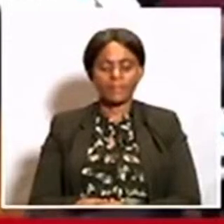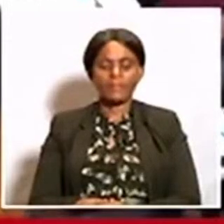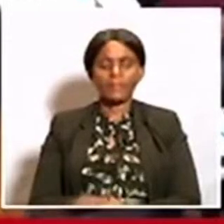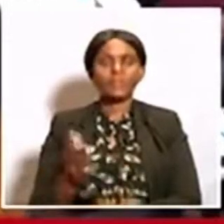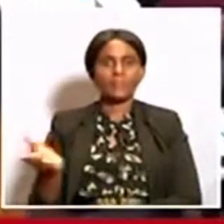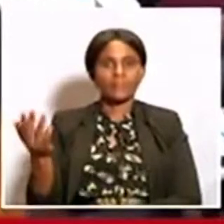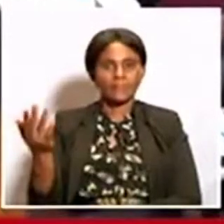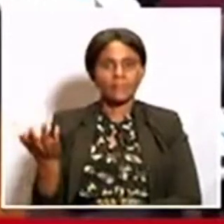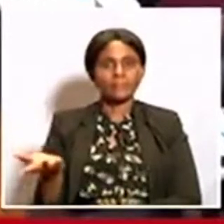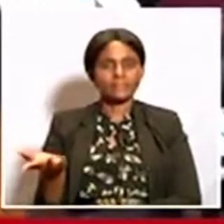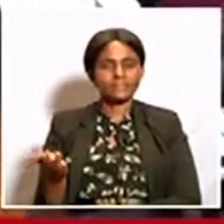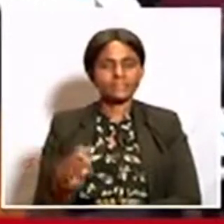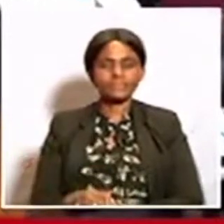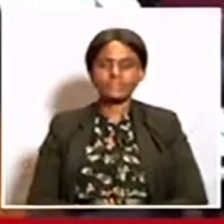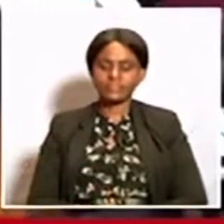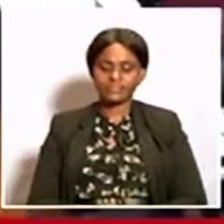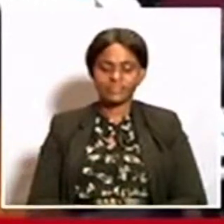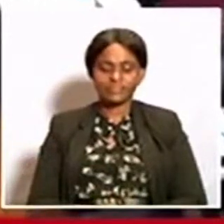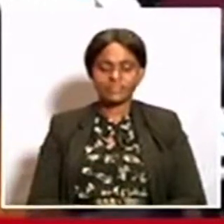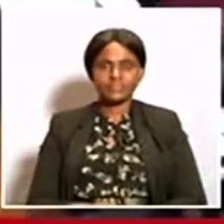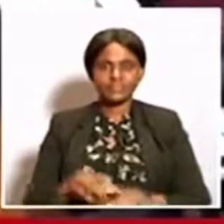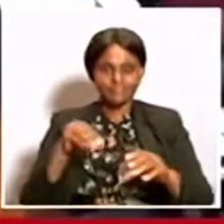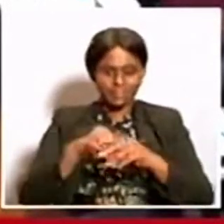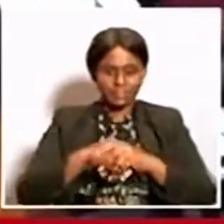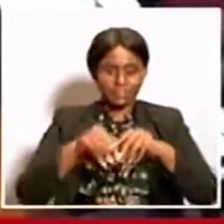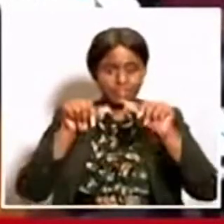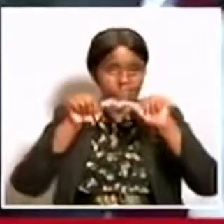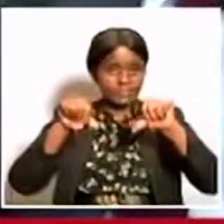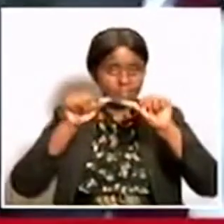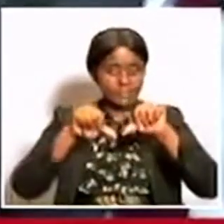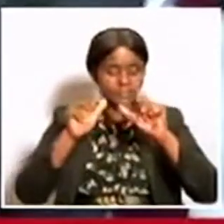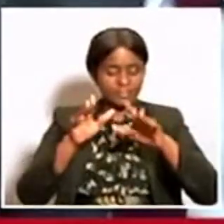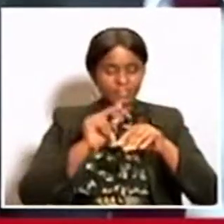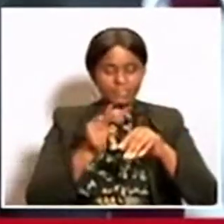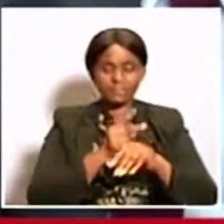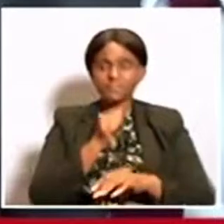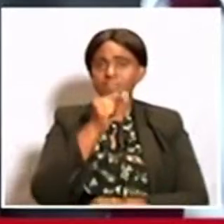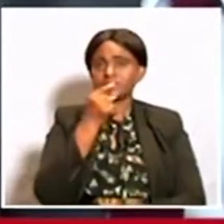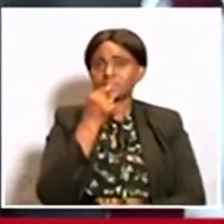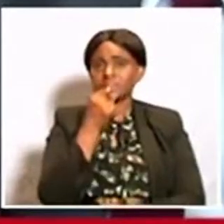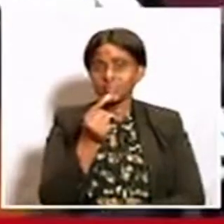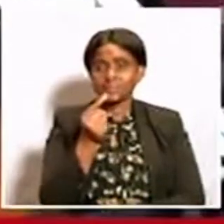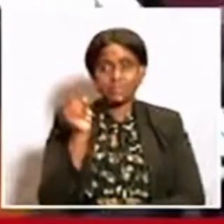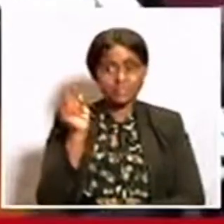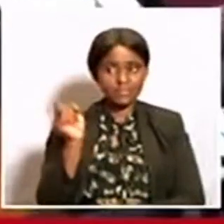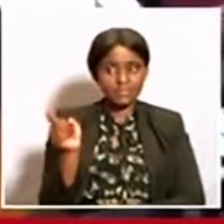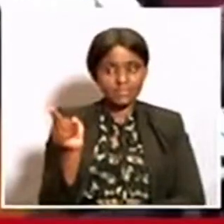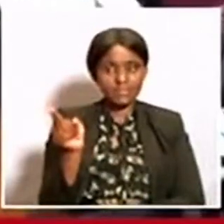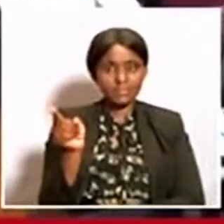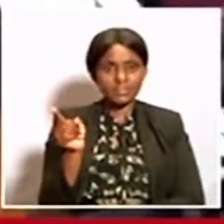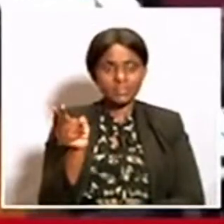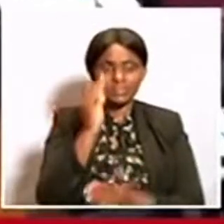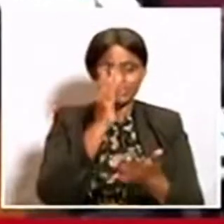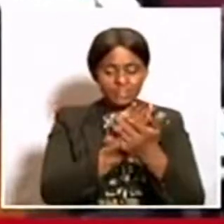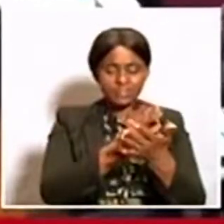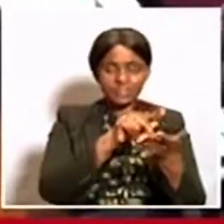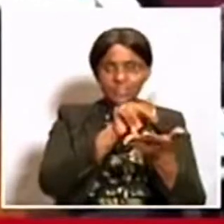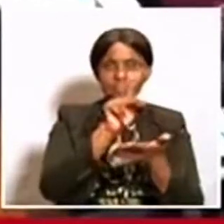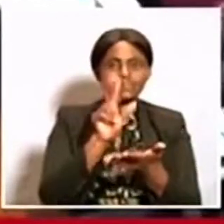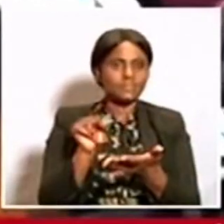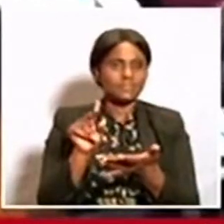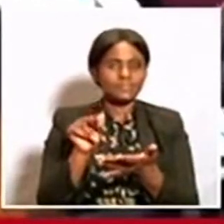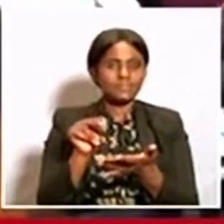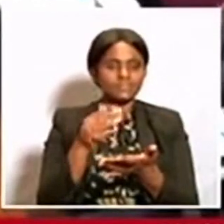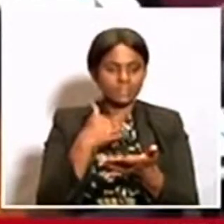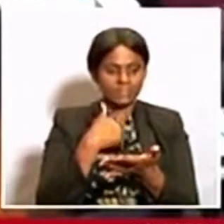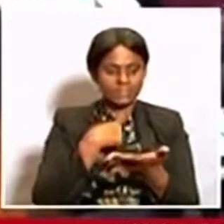Yes, you know, internal auditor. Yes, Chair. We are not saying you go and stop the payment. There